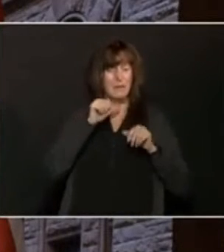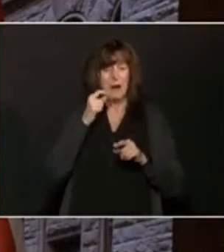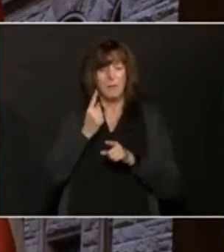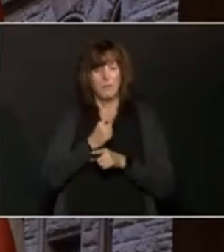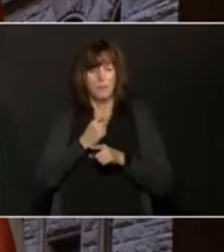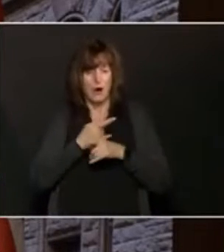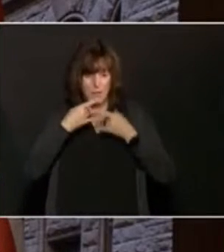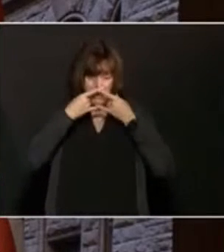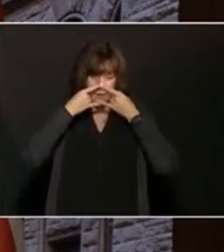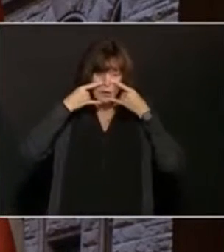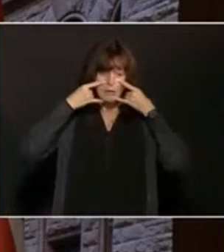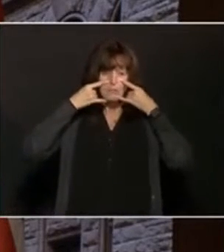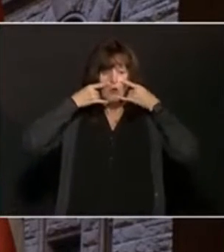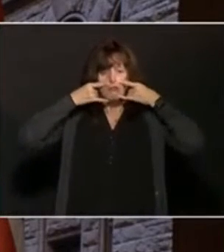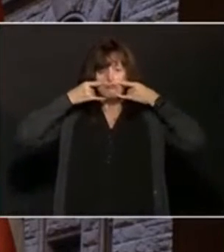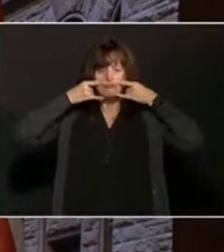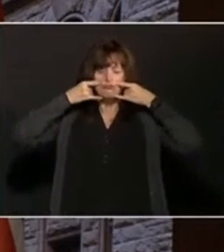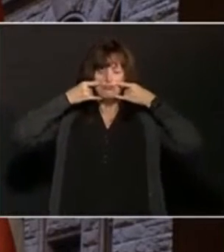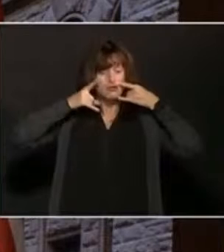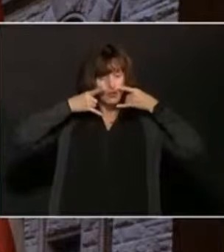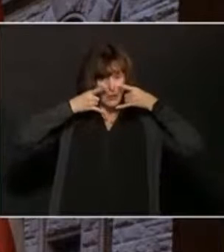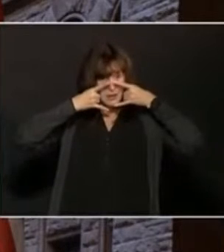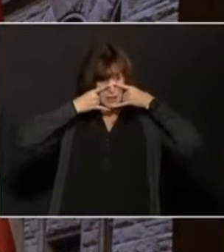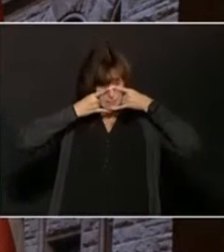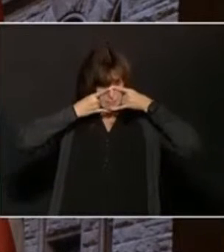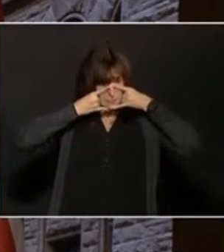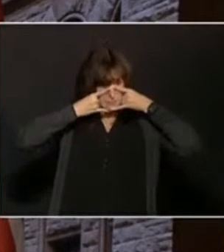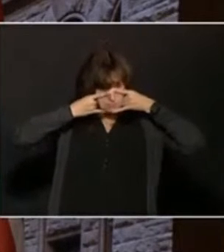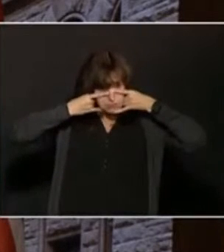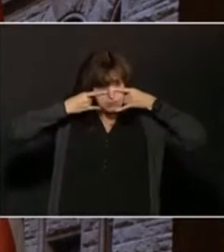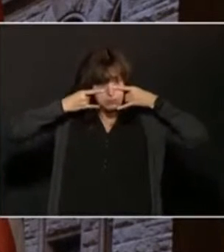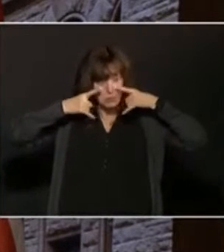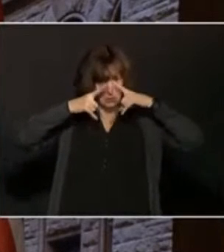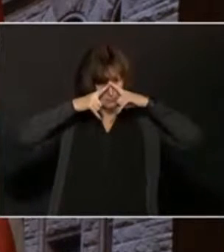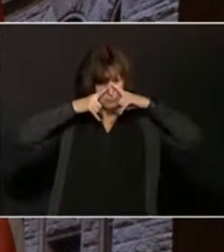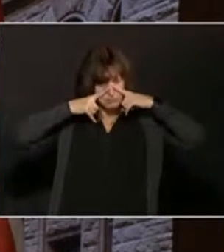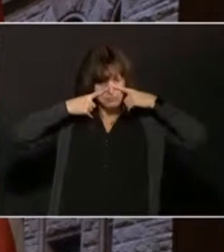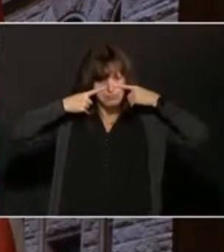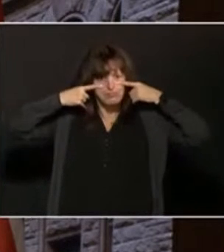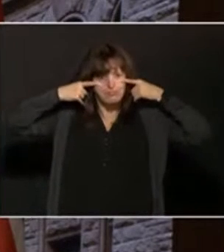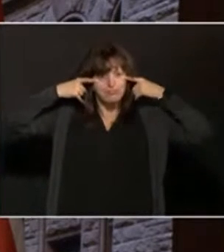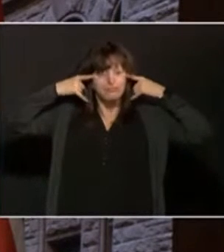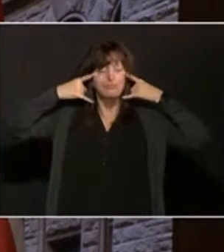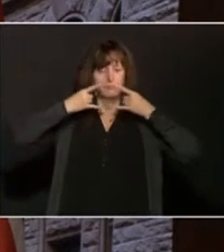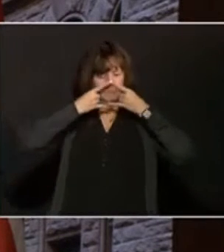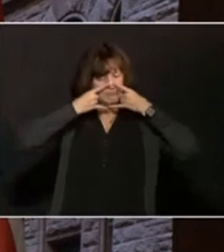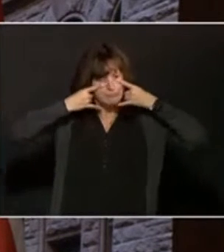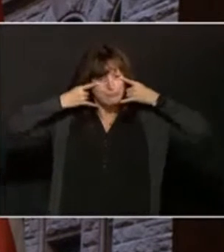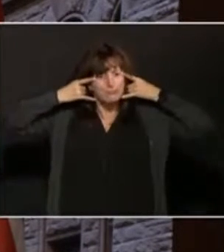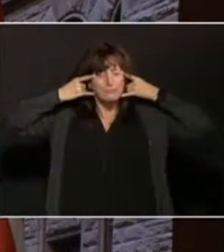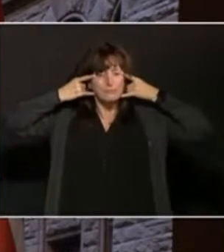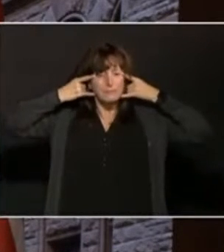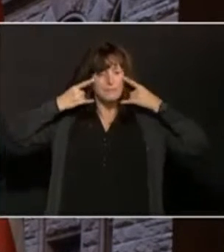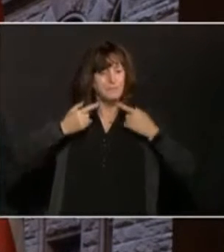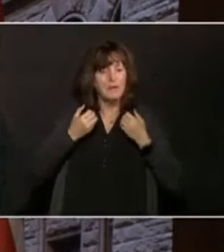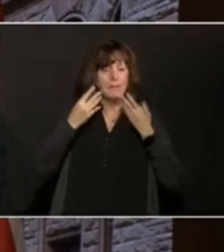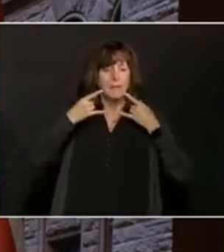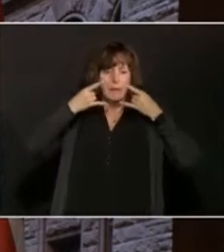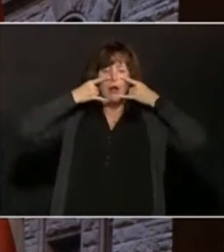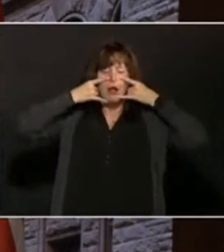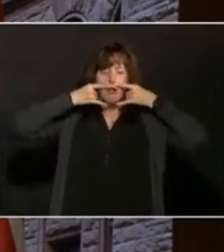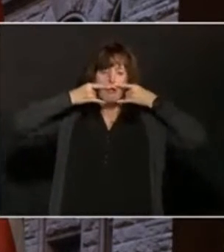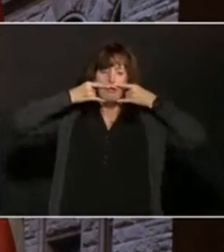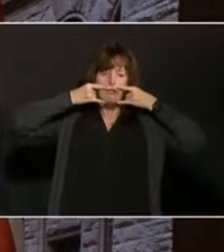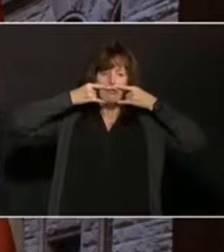mask, I'm good. It has to fit closely over your nose, mouth, and chin. And many people seem to put it under their